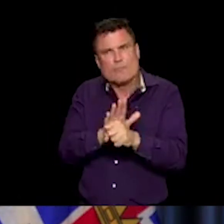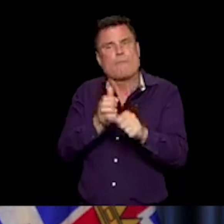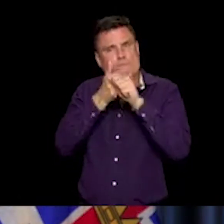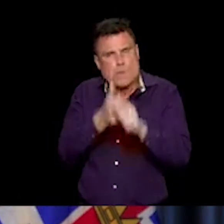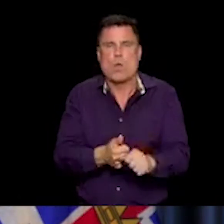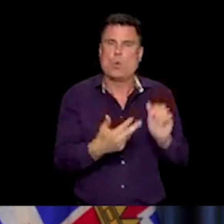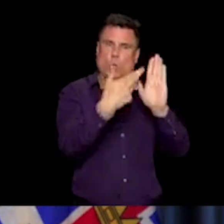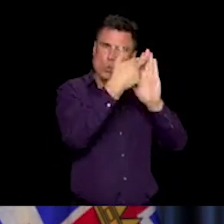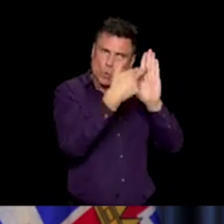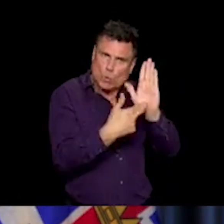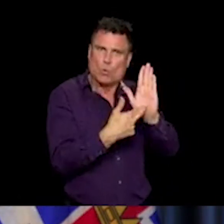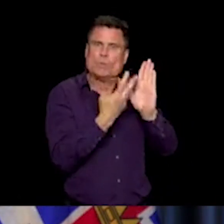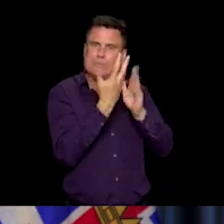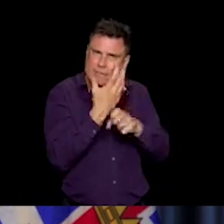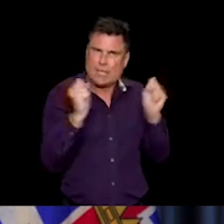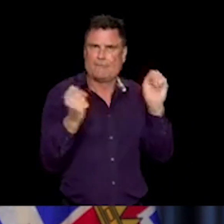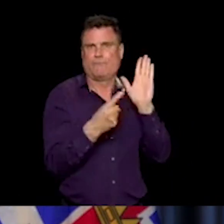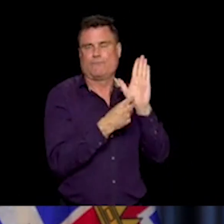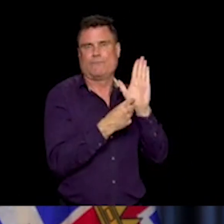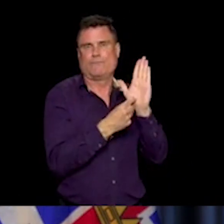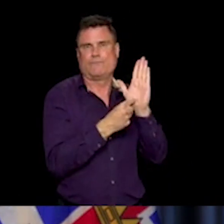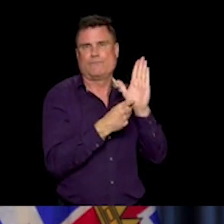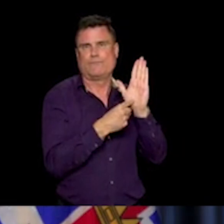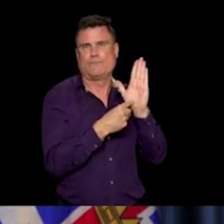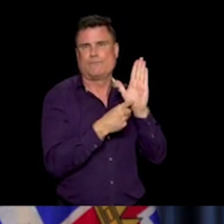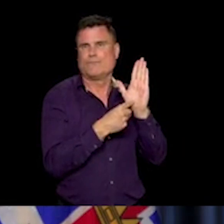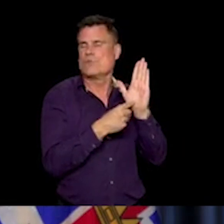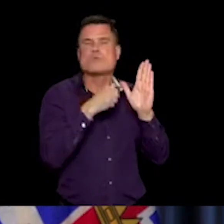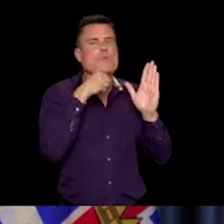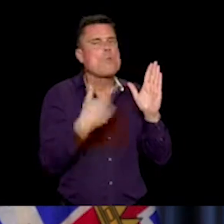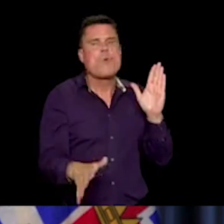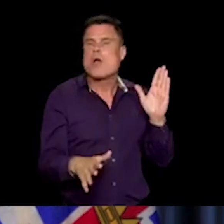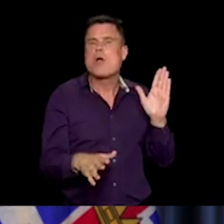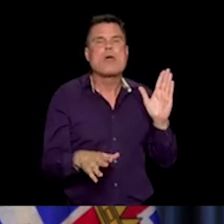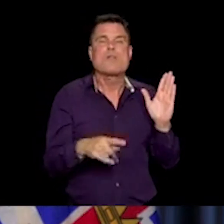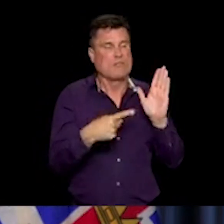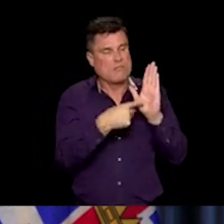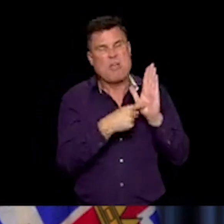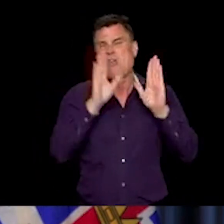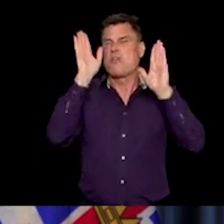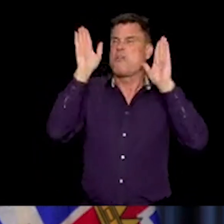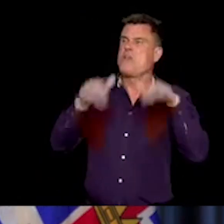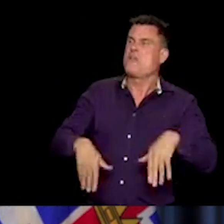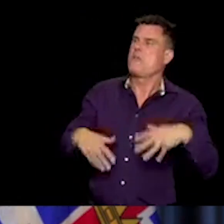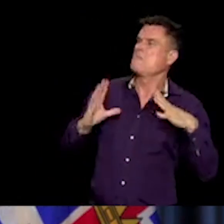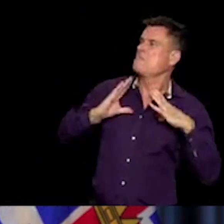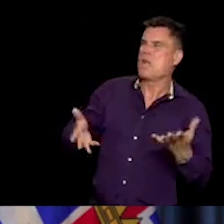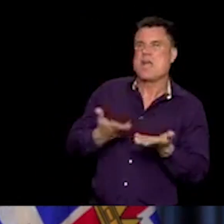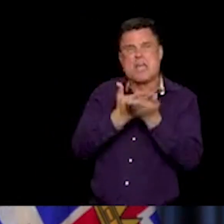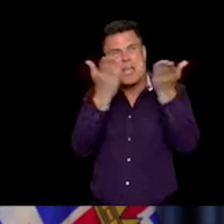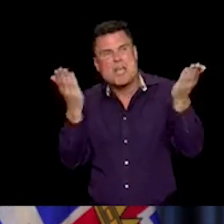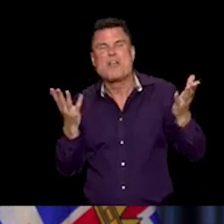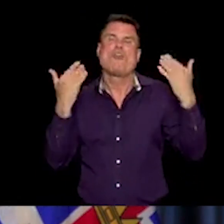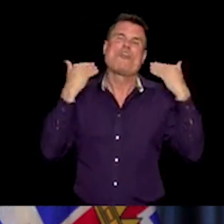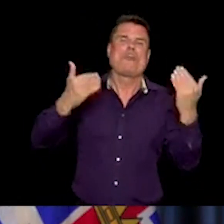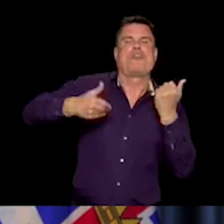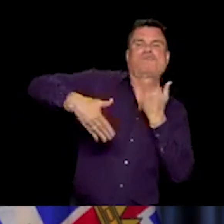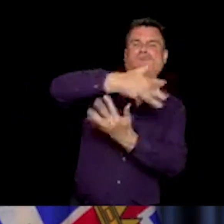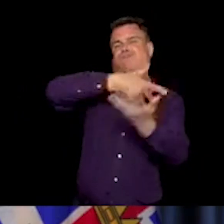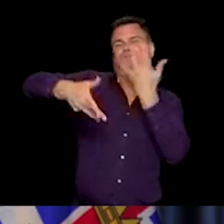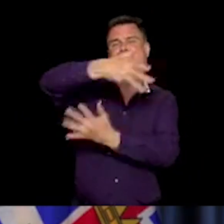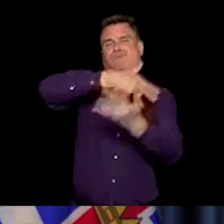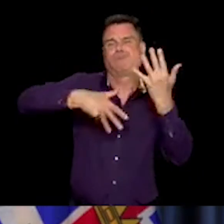events, such as the resurgence of COVID-19 or the potential for a second wave. As we head into our first weekend of Phase